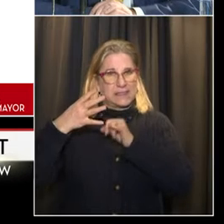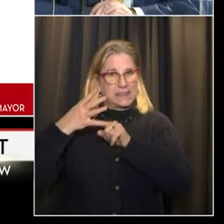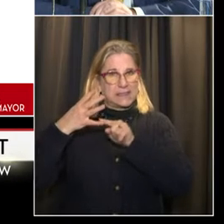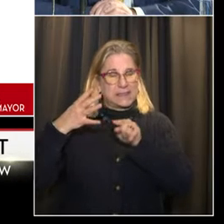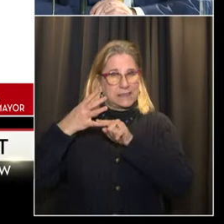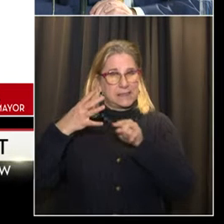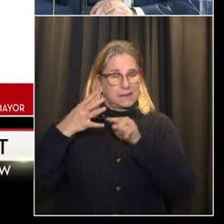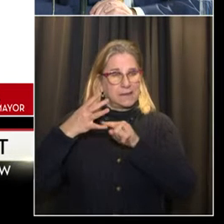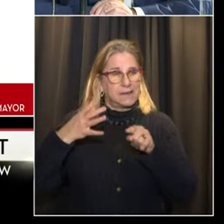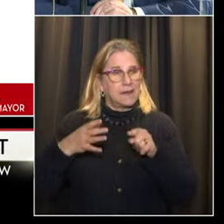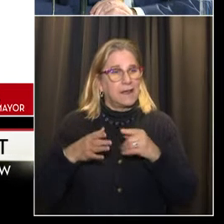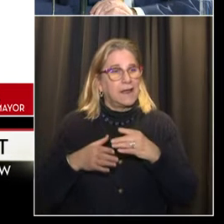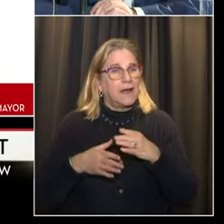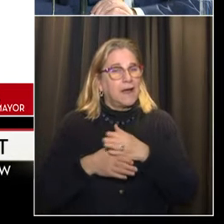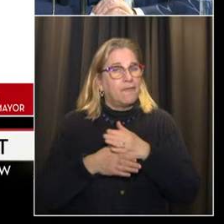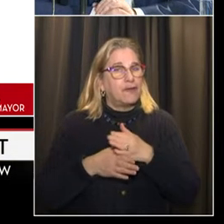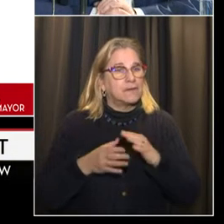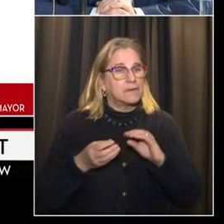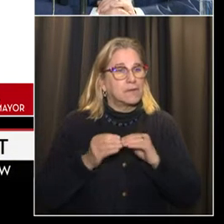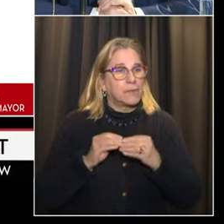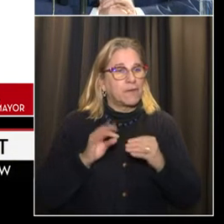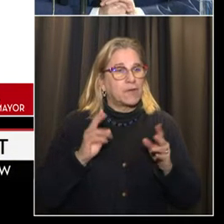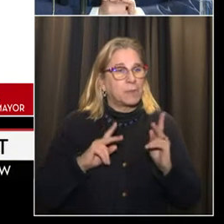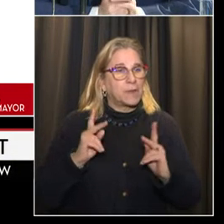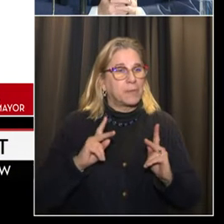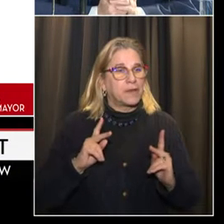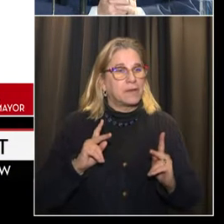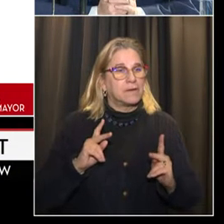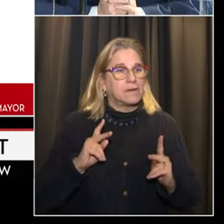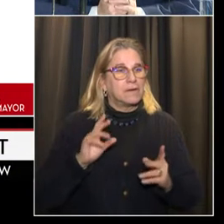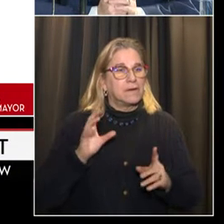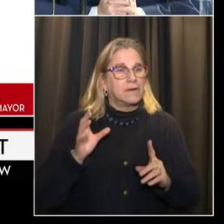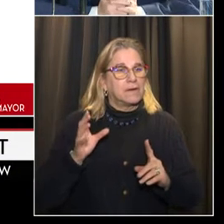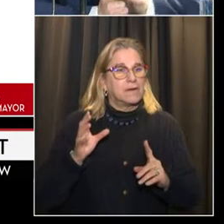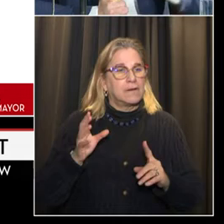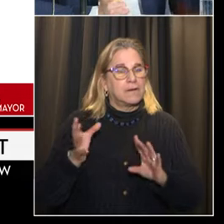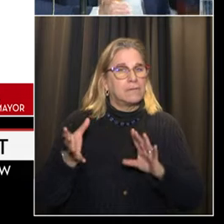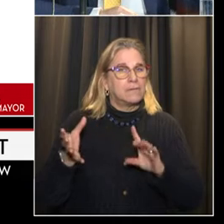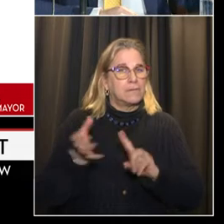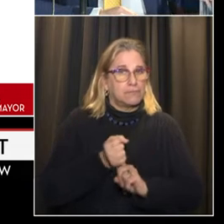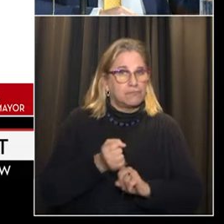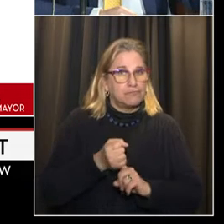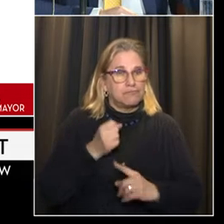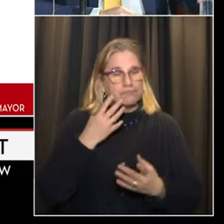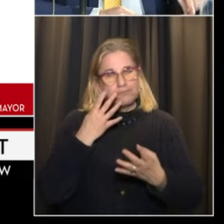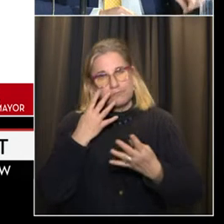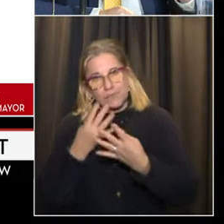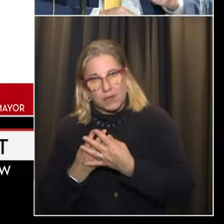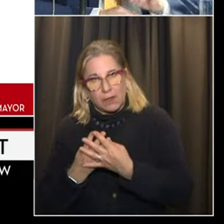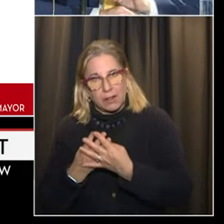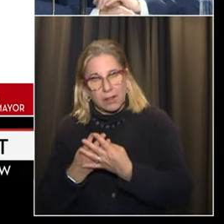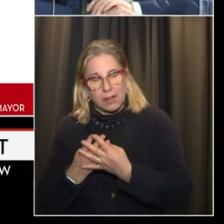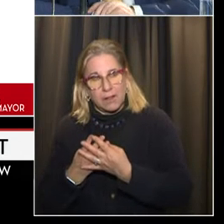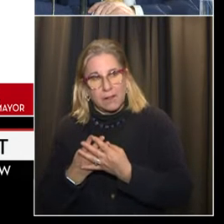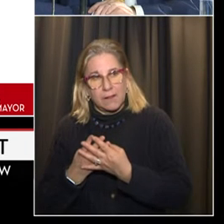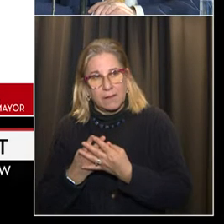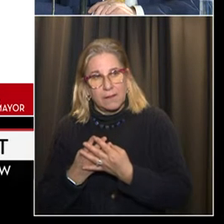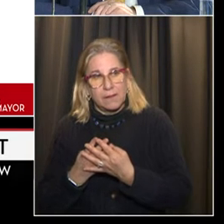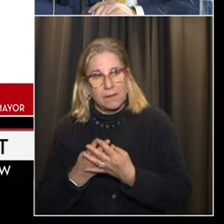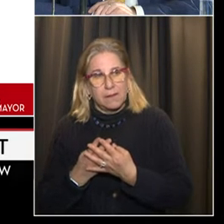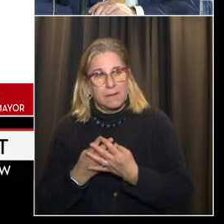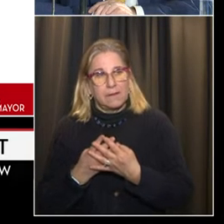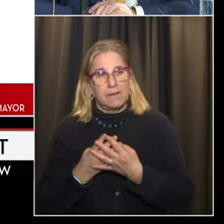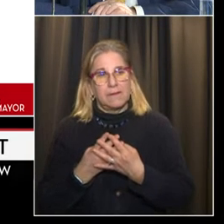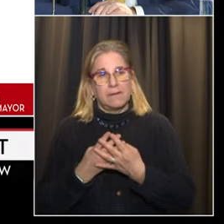of individuals incarcerated at the DC jail. This has seen dips that have gone up and